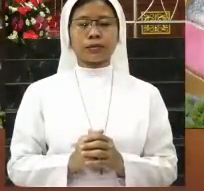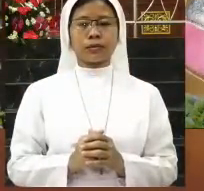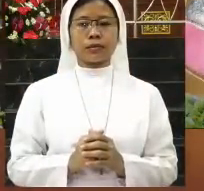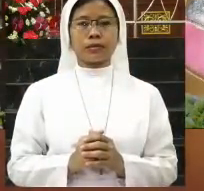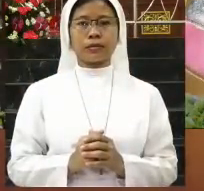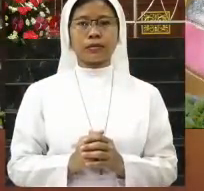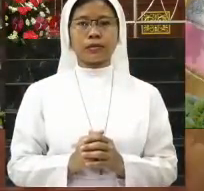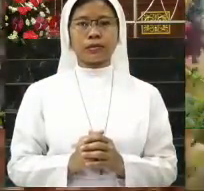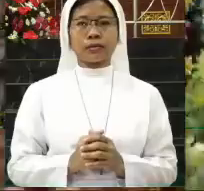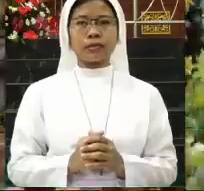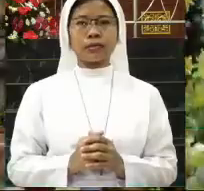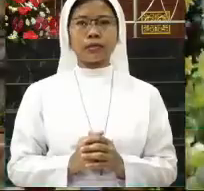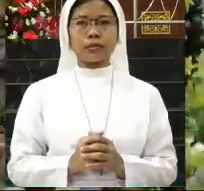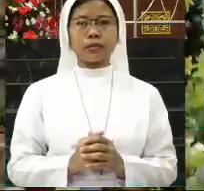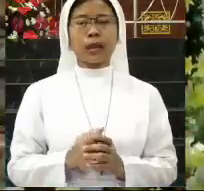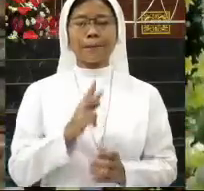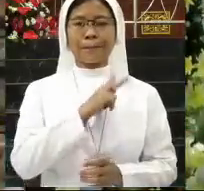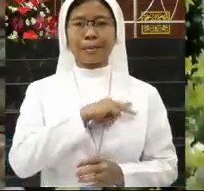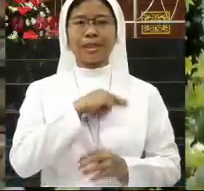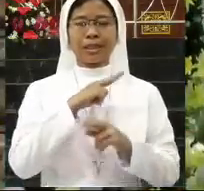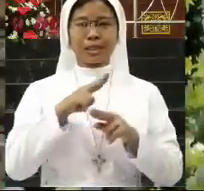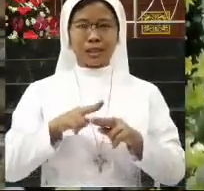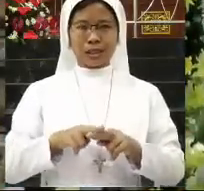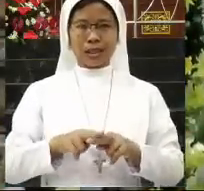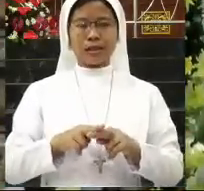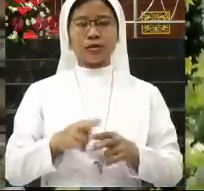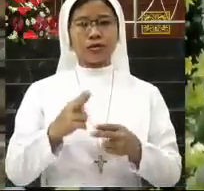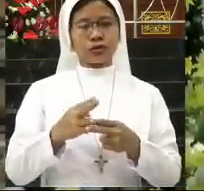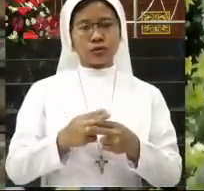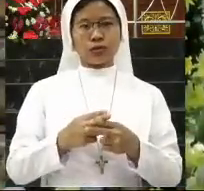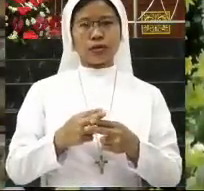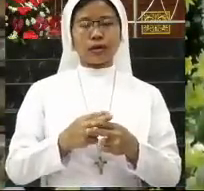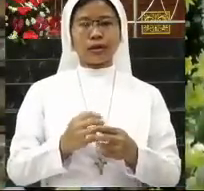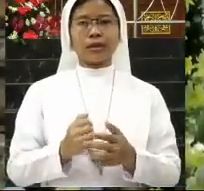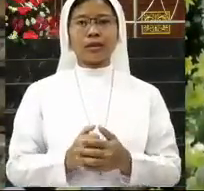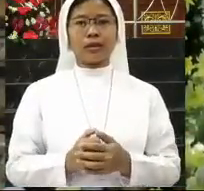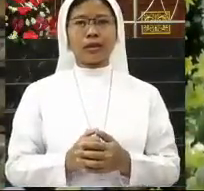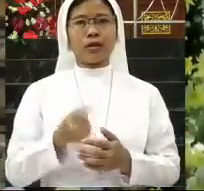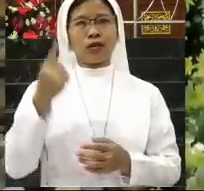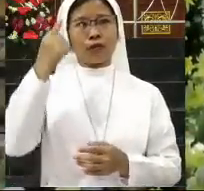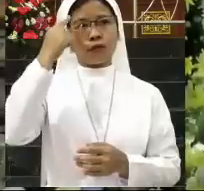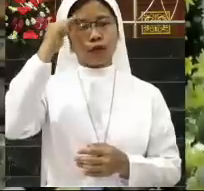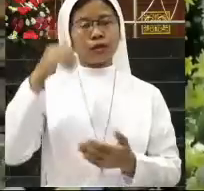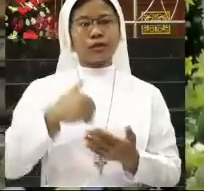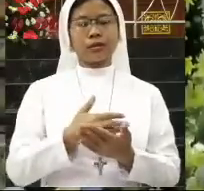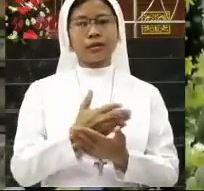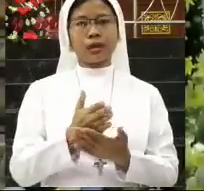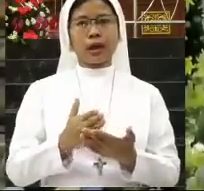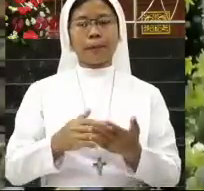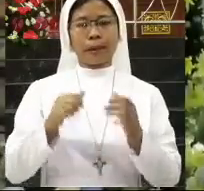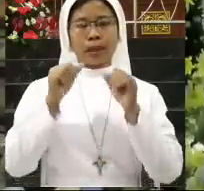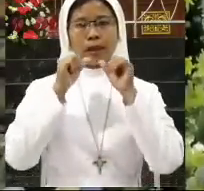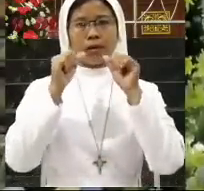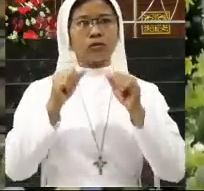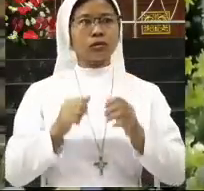Amen. Please be seated for a while for some word of thanks.